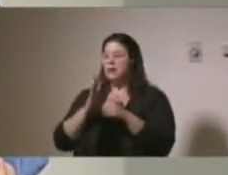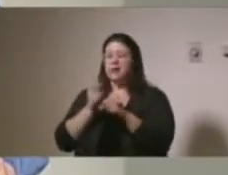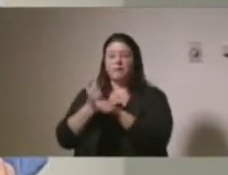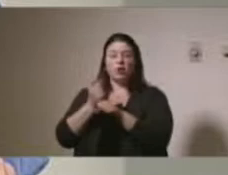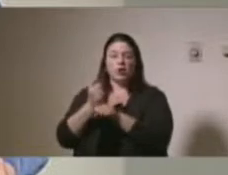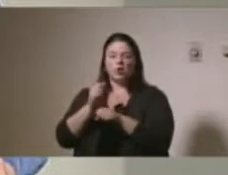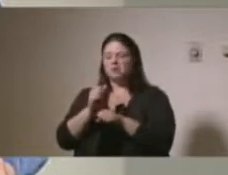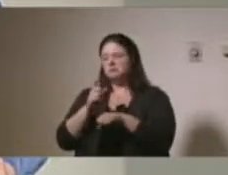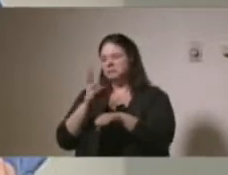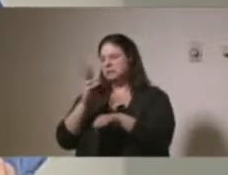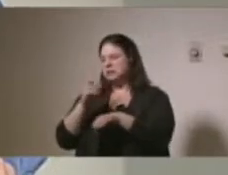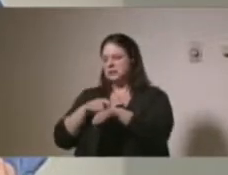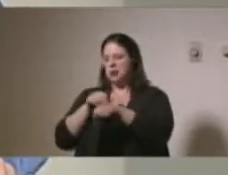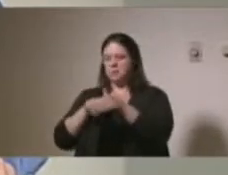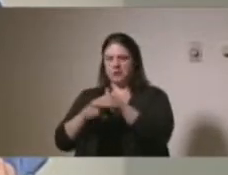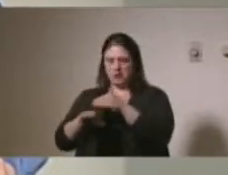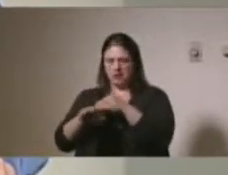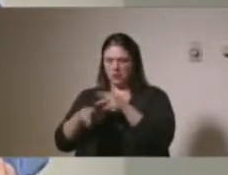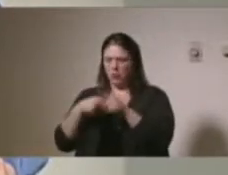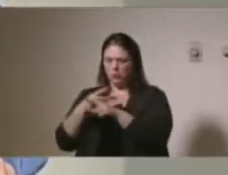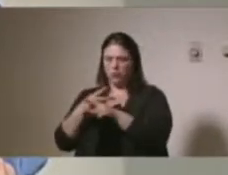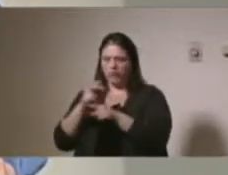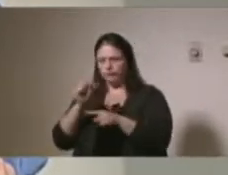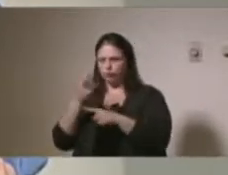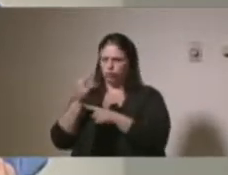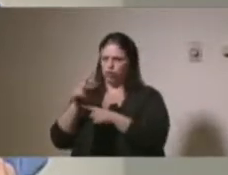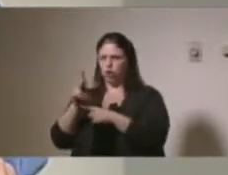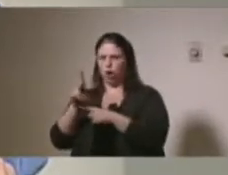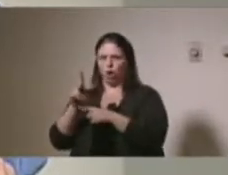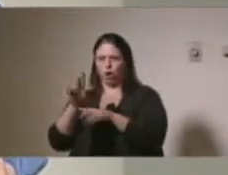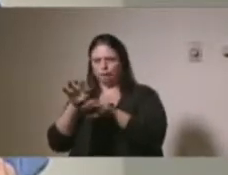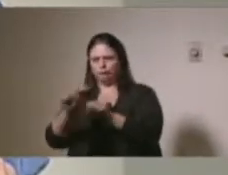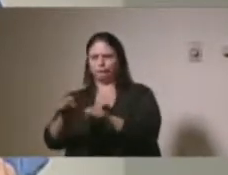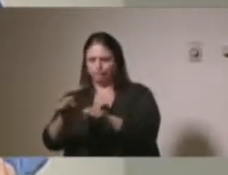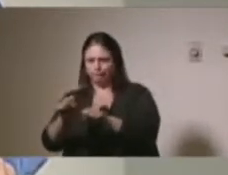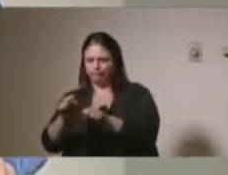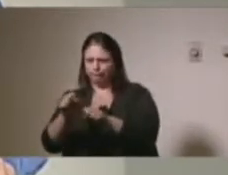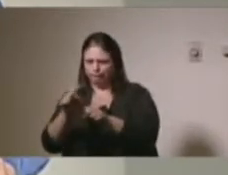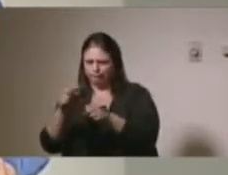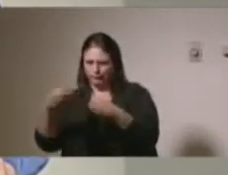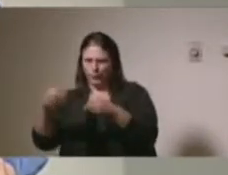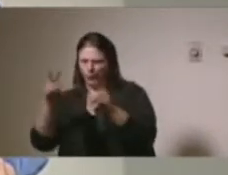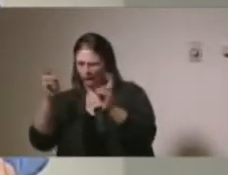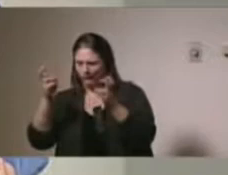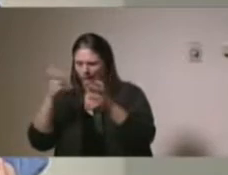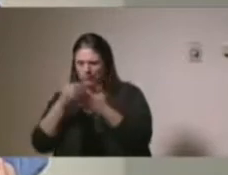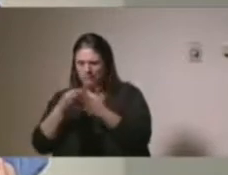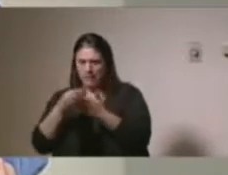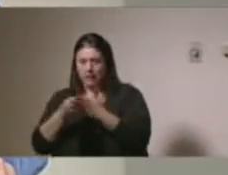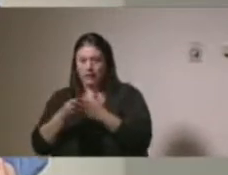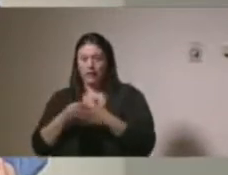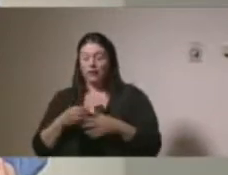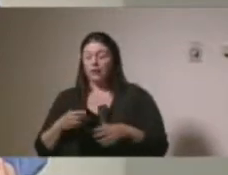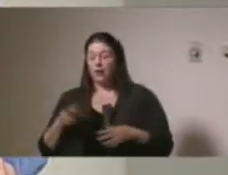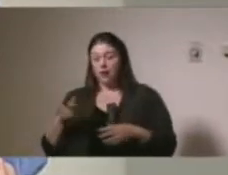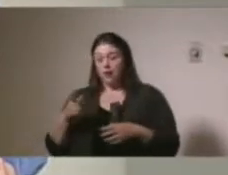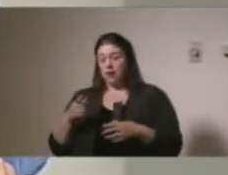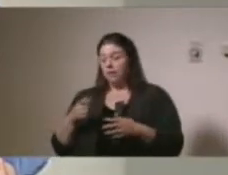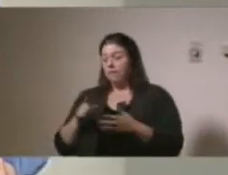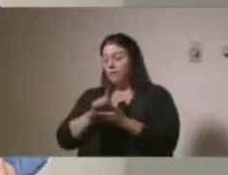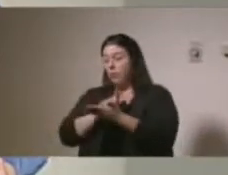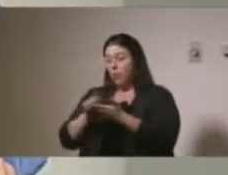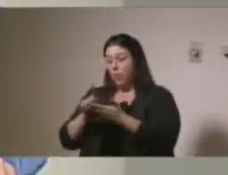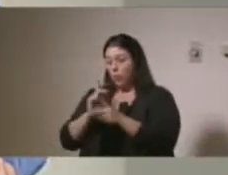predatory lenders. To get an advance on her pay, they charge her $90 for a 1-week